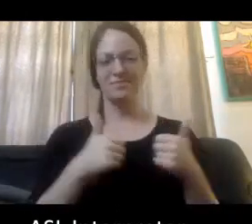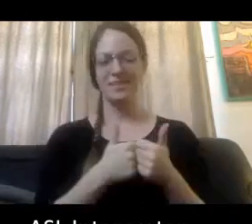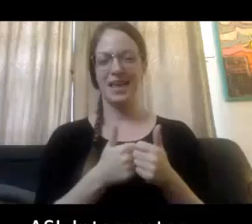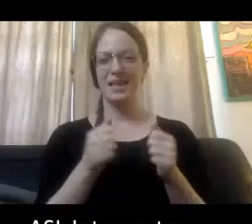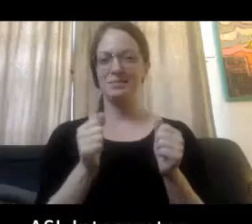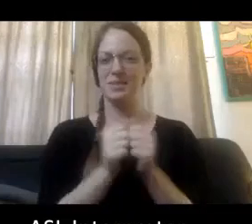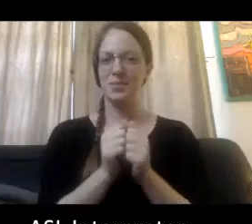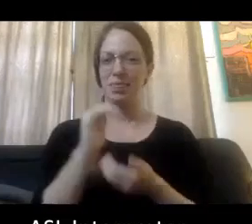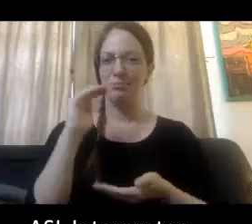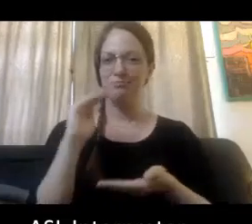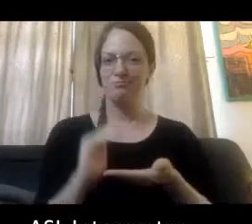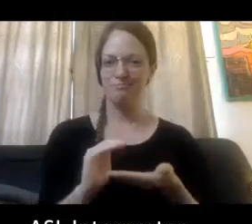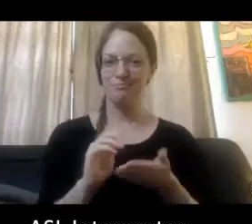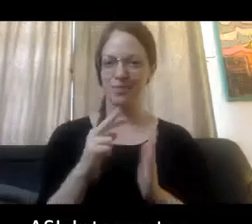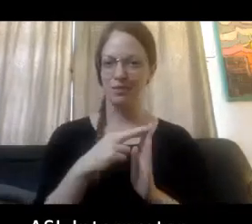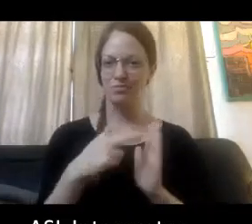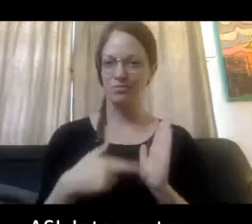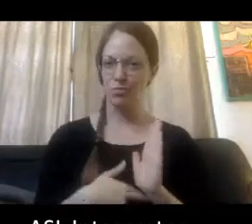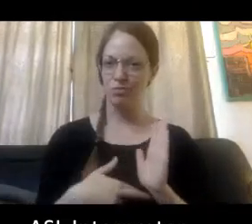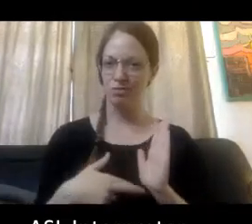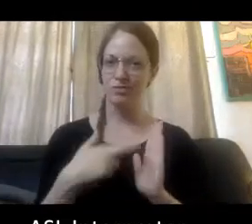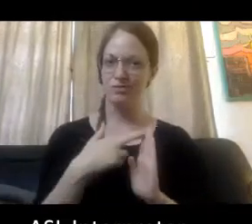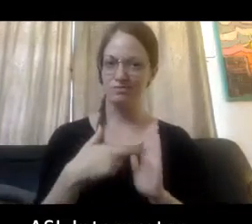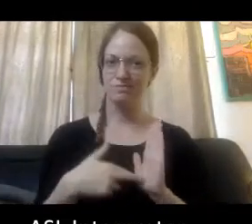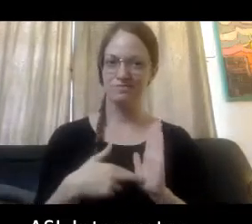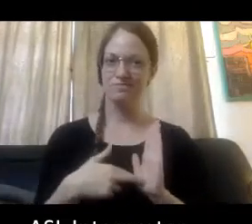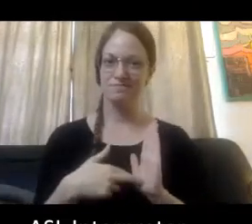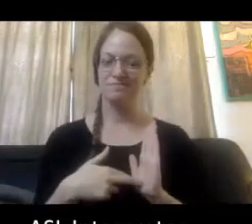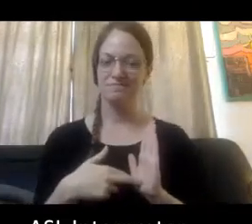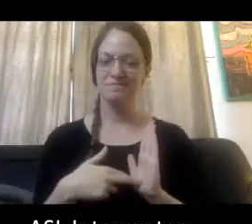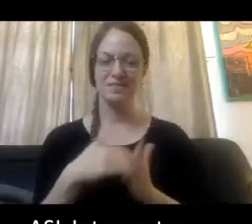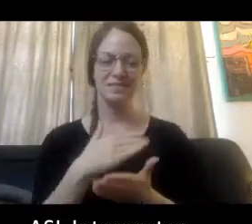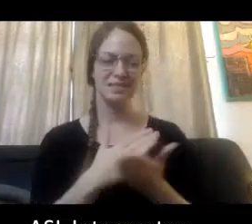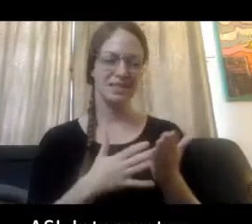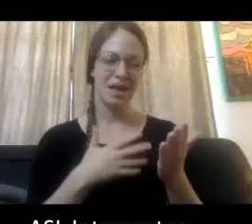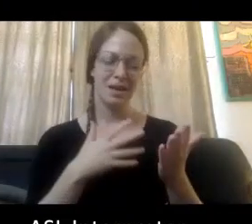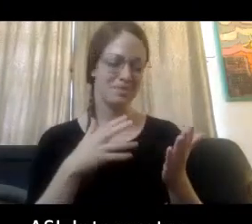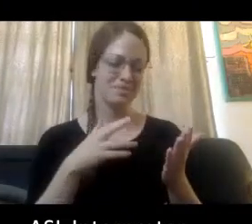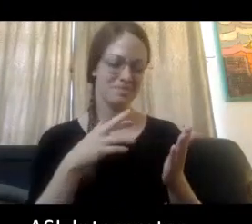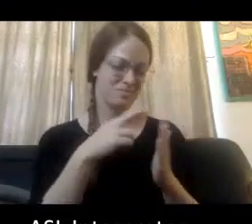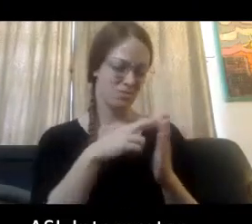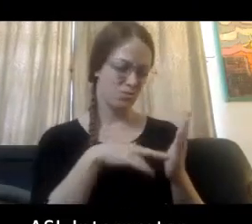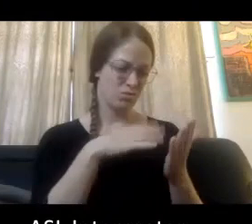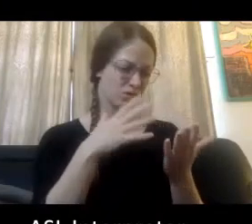And I think